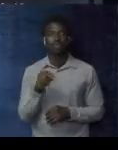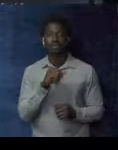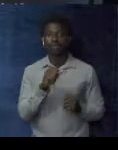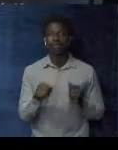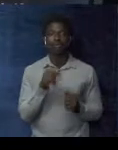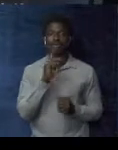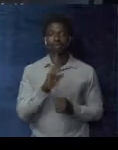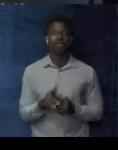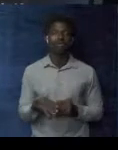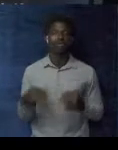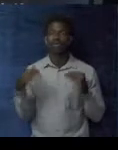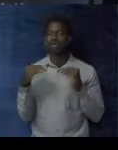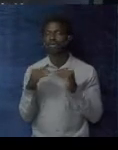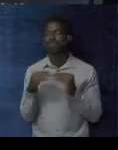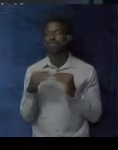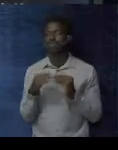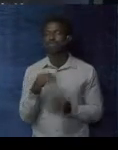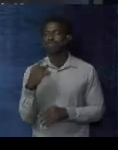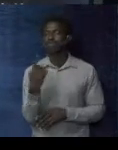are equal.